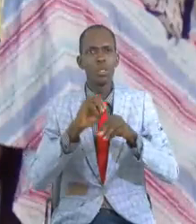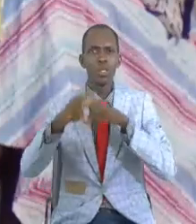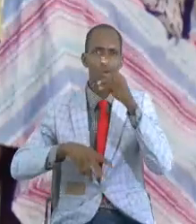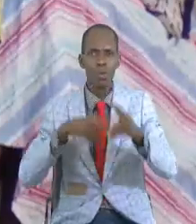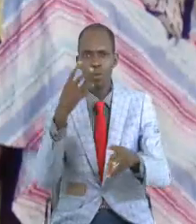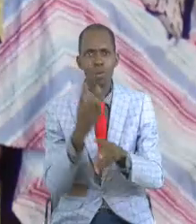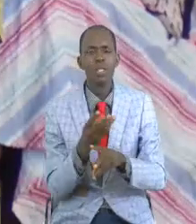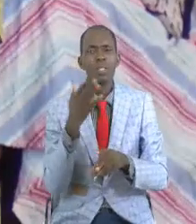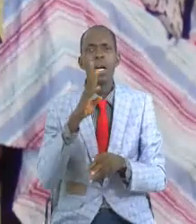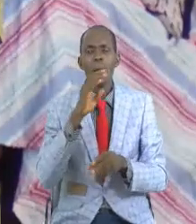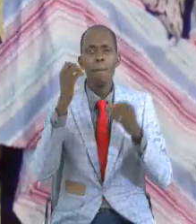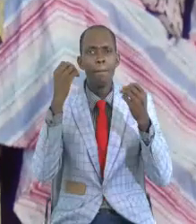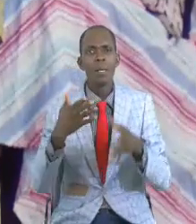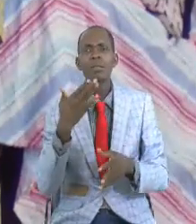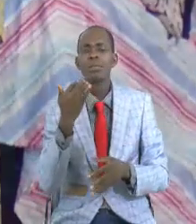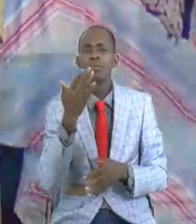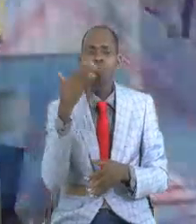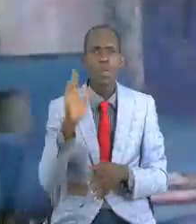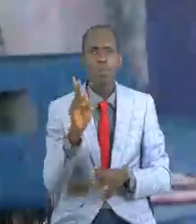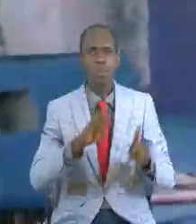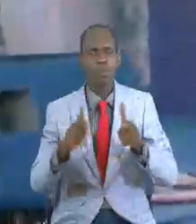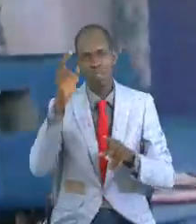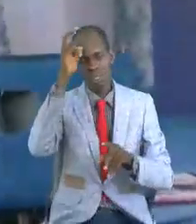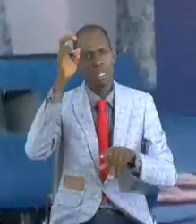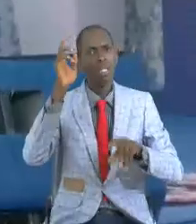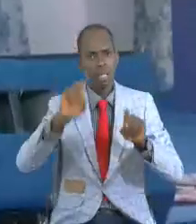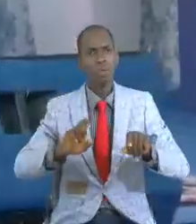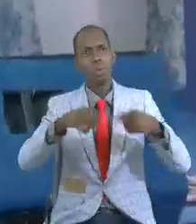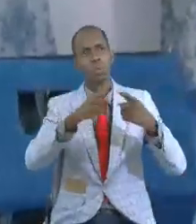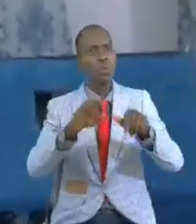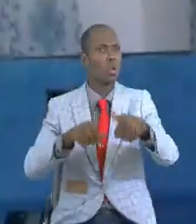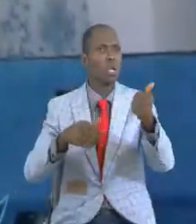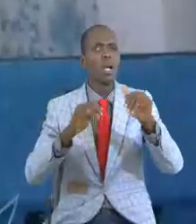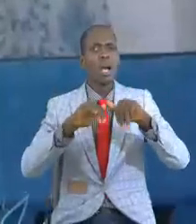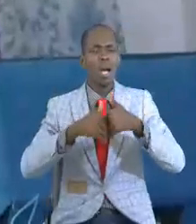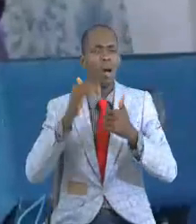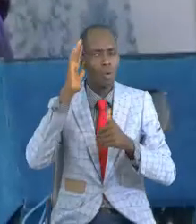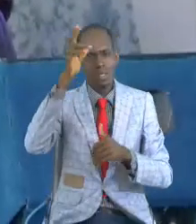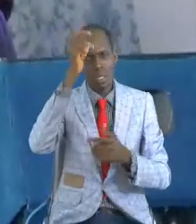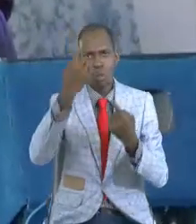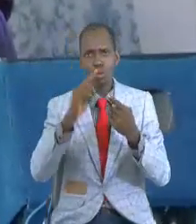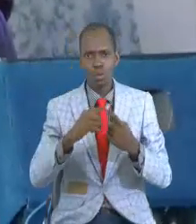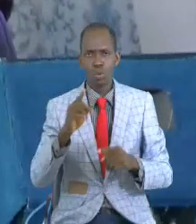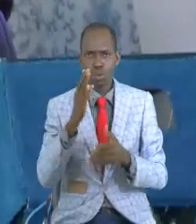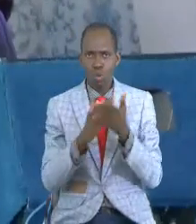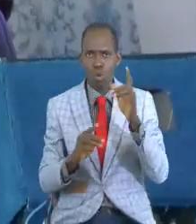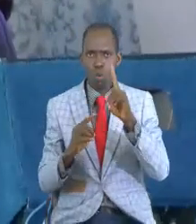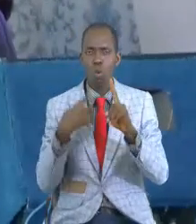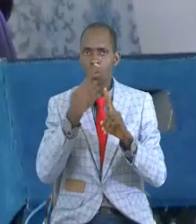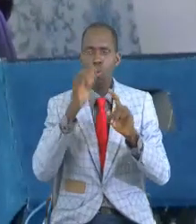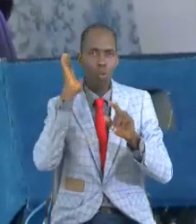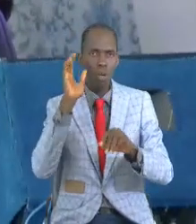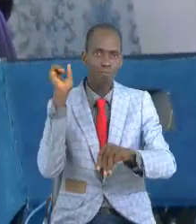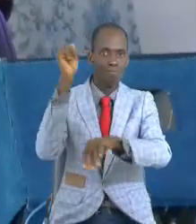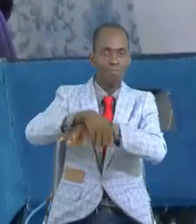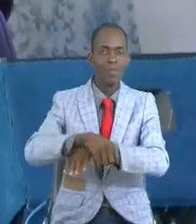world. He can go to them. How can he go to somebody who will bring him under feet? How will he go to somebody who will knock him with the